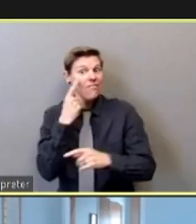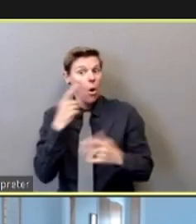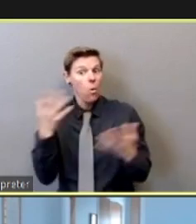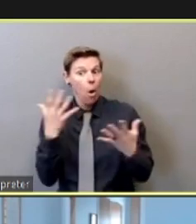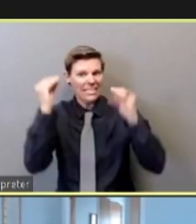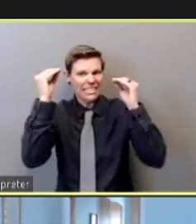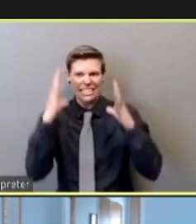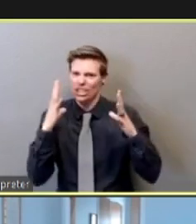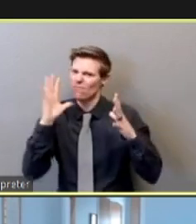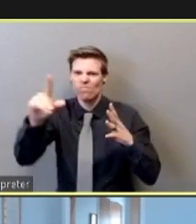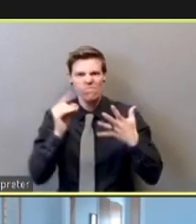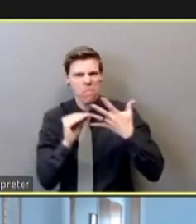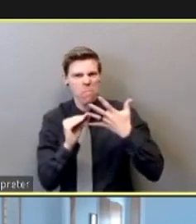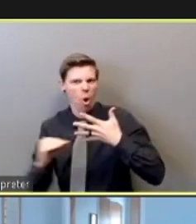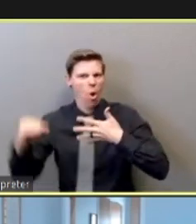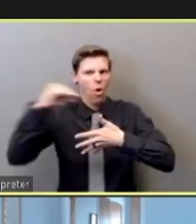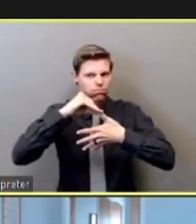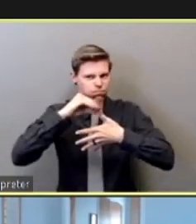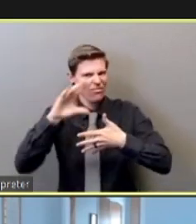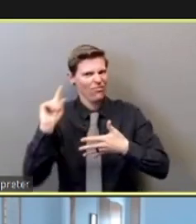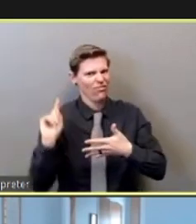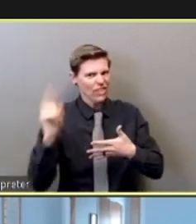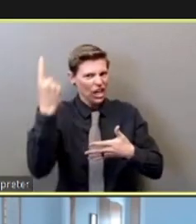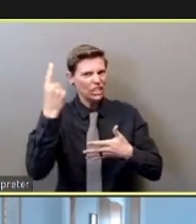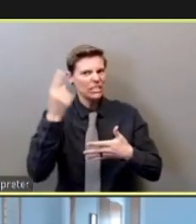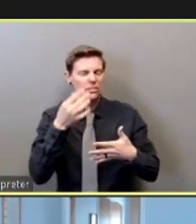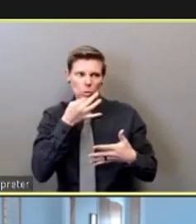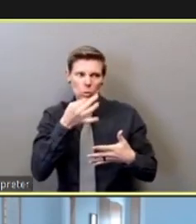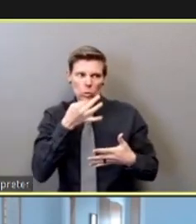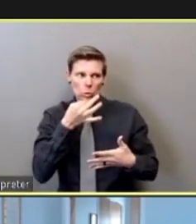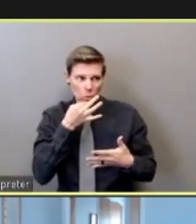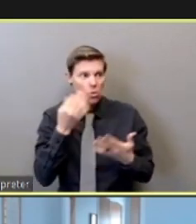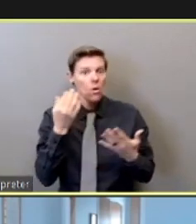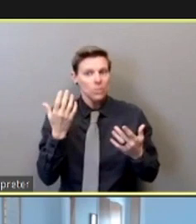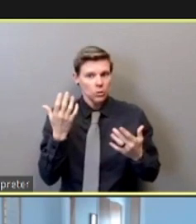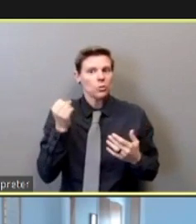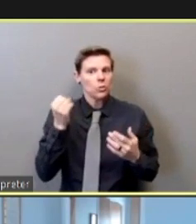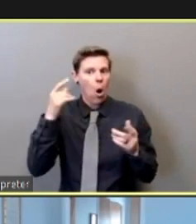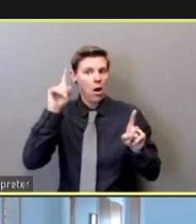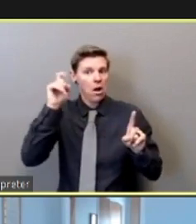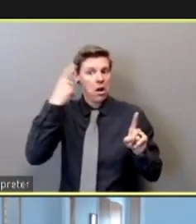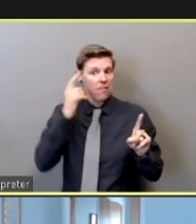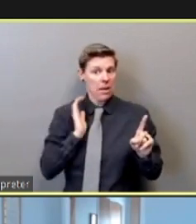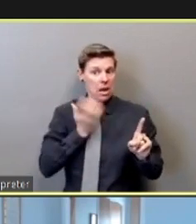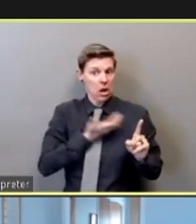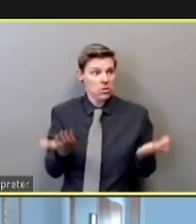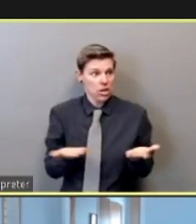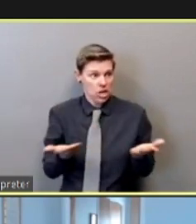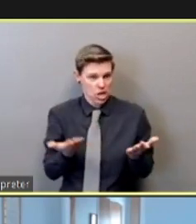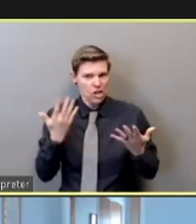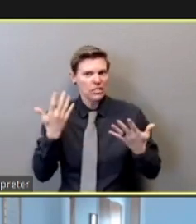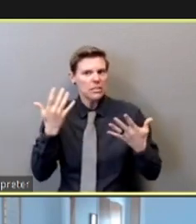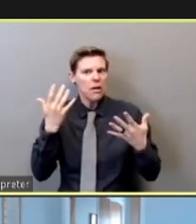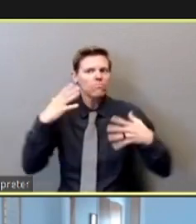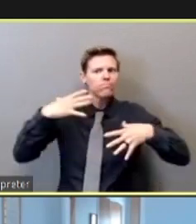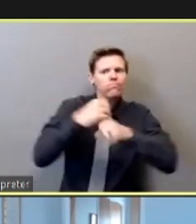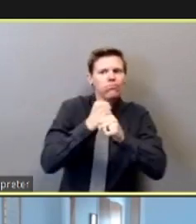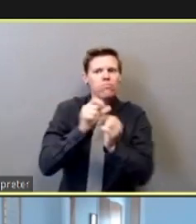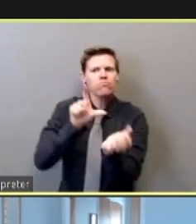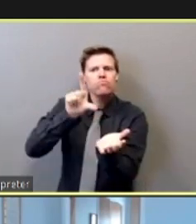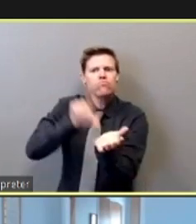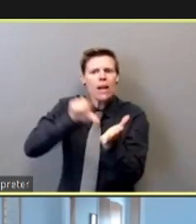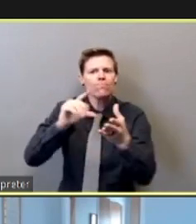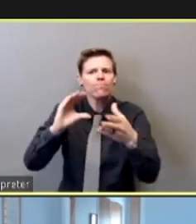read to you a statement from Governor Lujan Grisham, and I wanted to capture some key points of her statement from